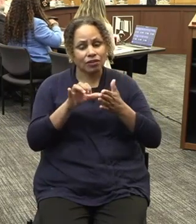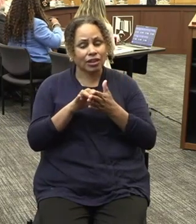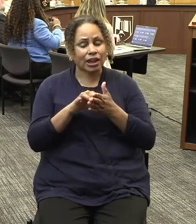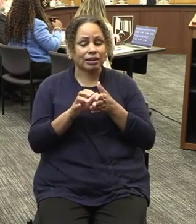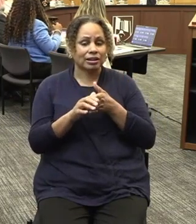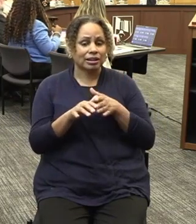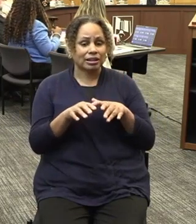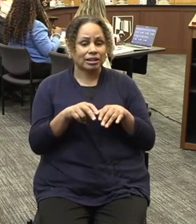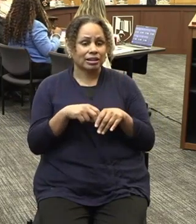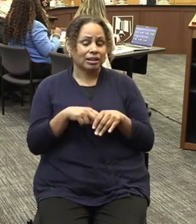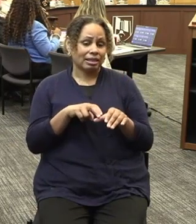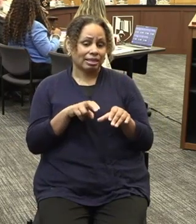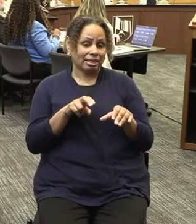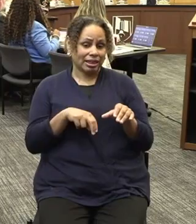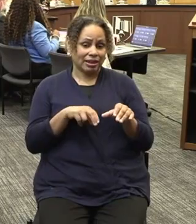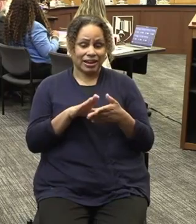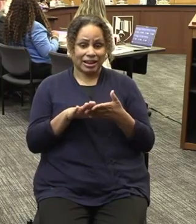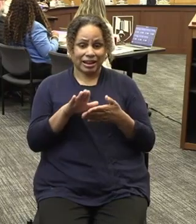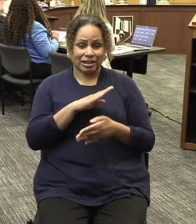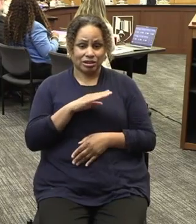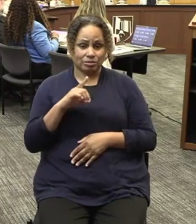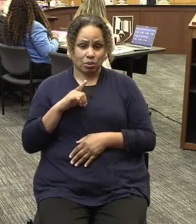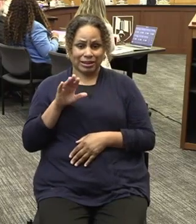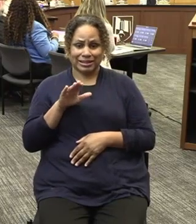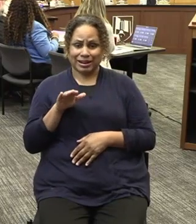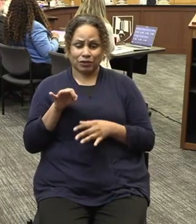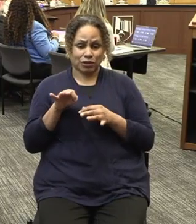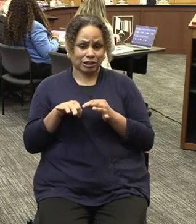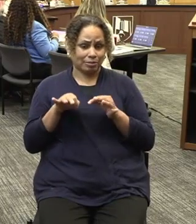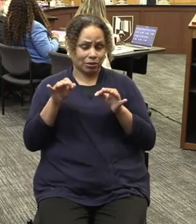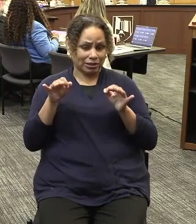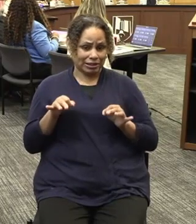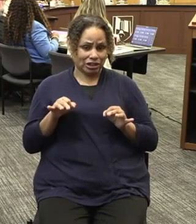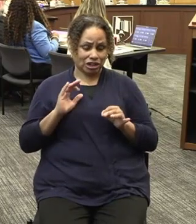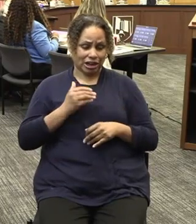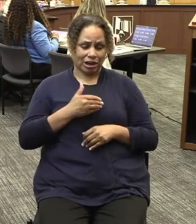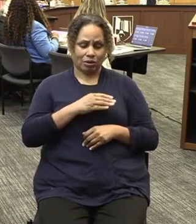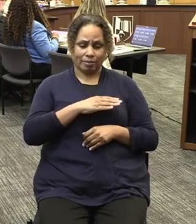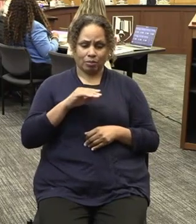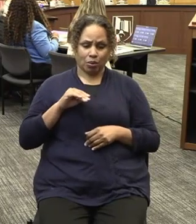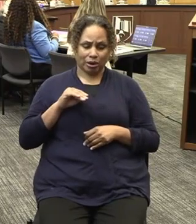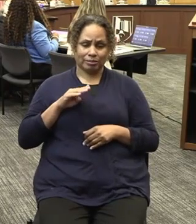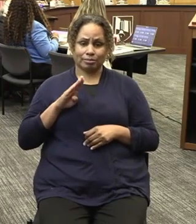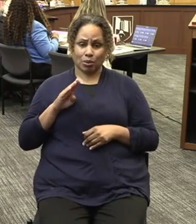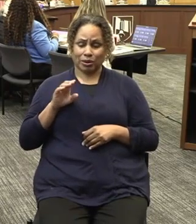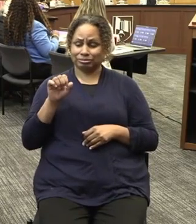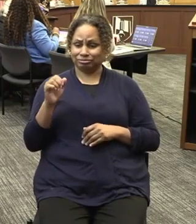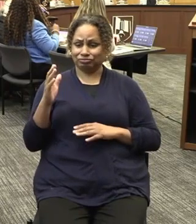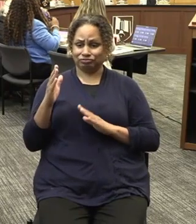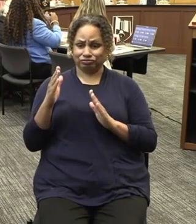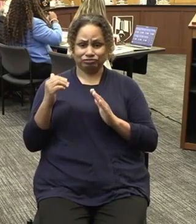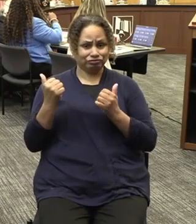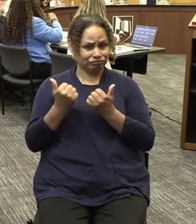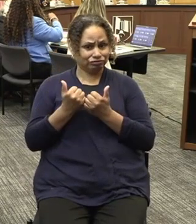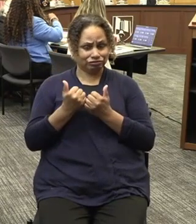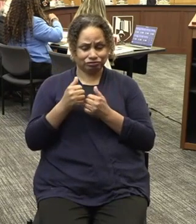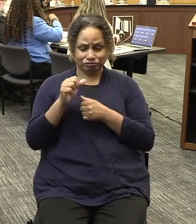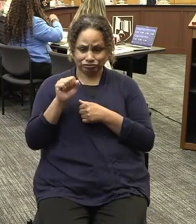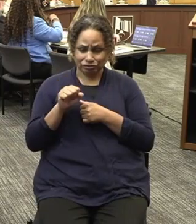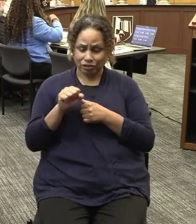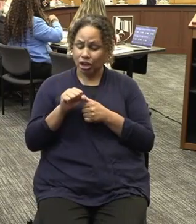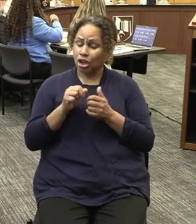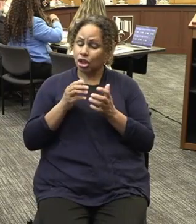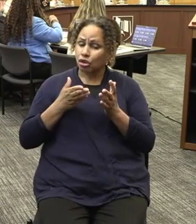a college board is never simple, and our board has certainly had its challenges. Through it all, you've brought